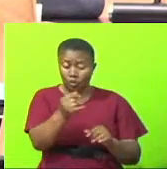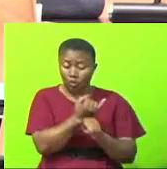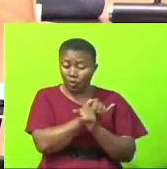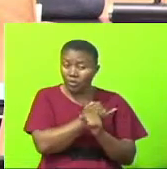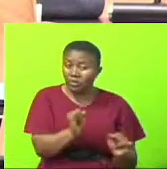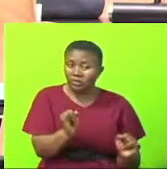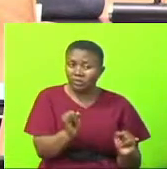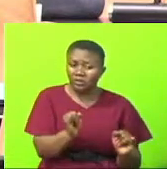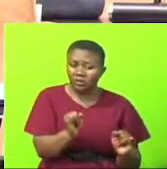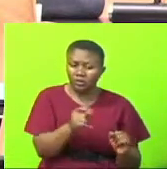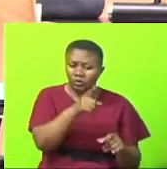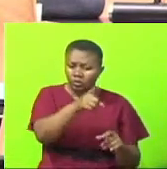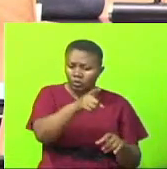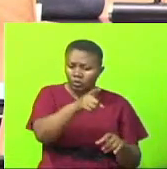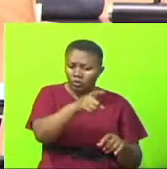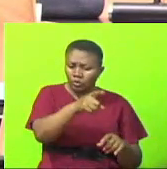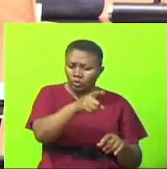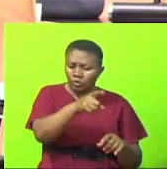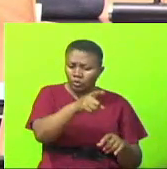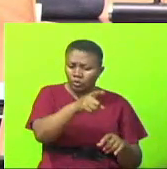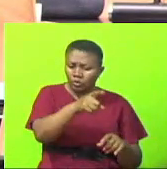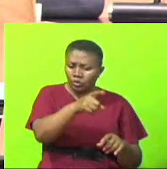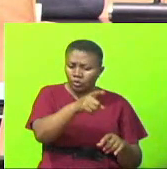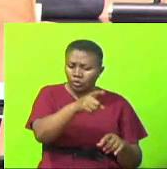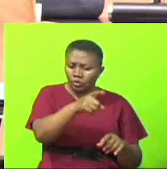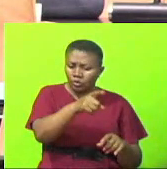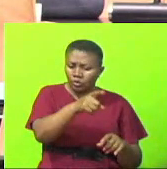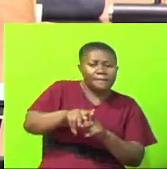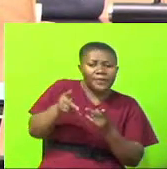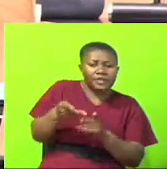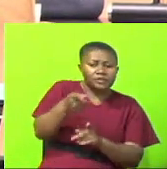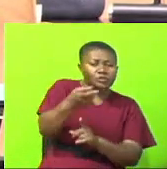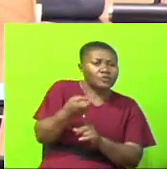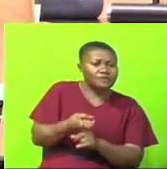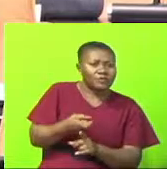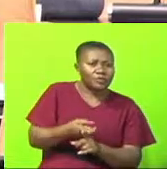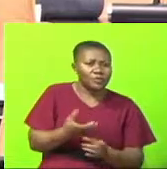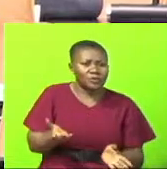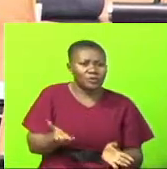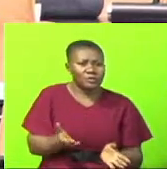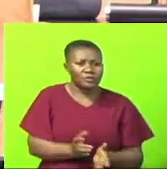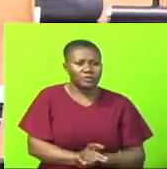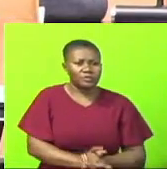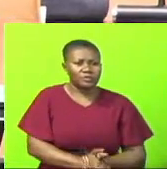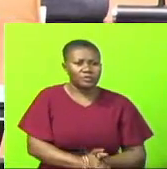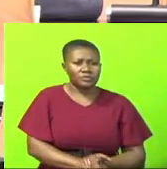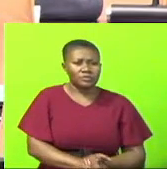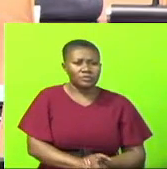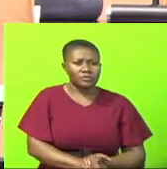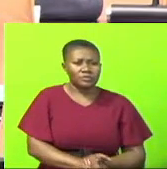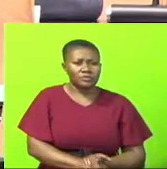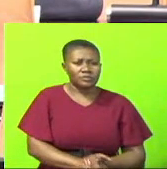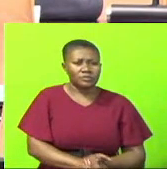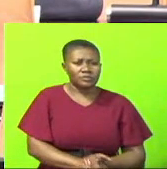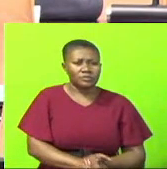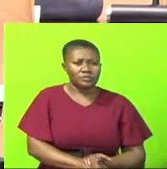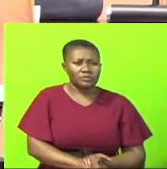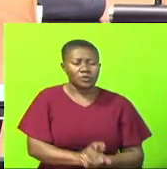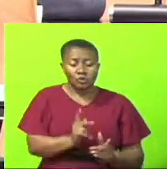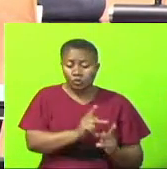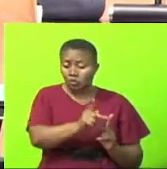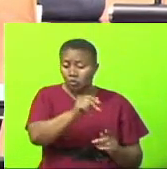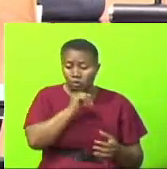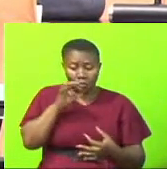to belong to that party. That brought you here. Or to the group, you have betrayed the group that brought you here. And therefore, you don't belong to them